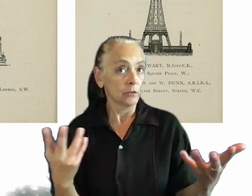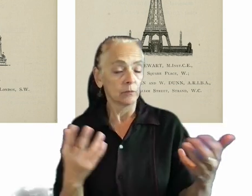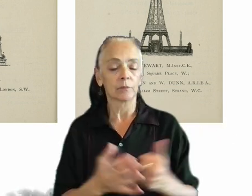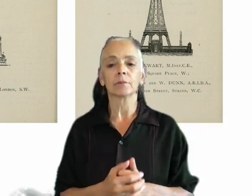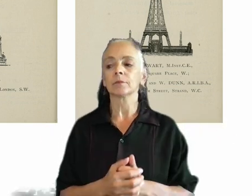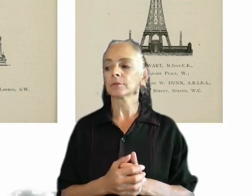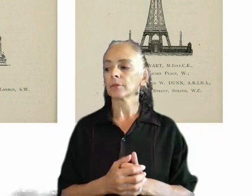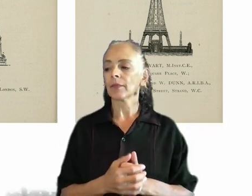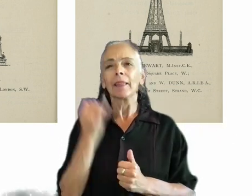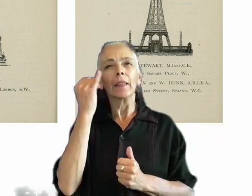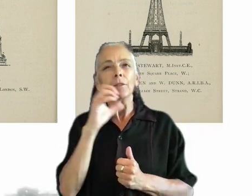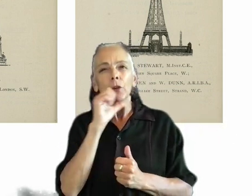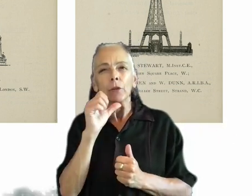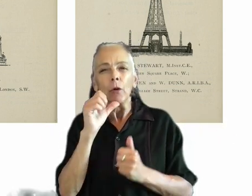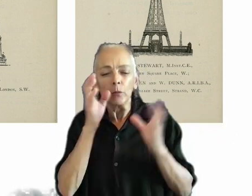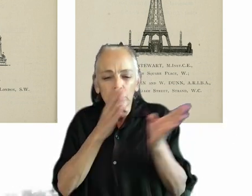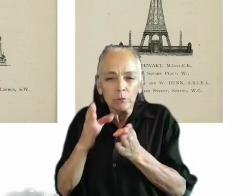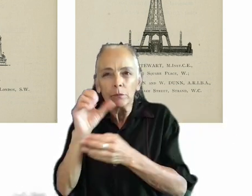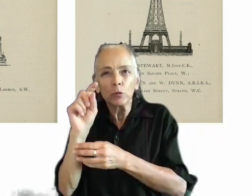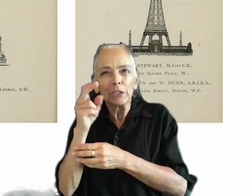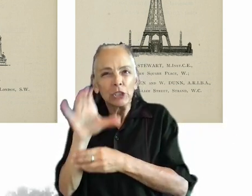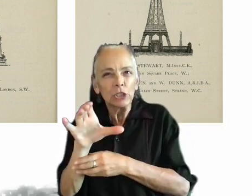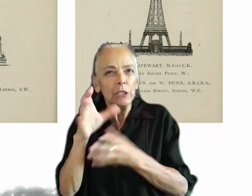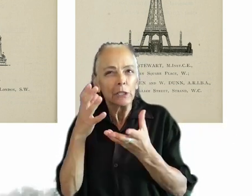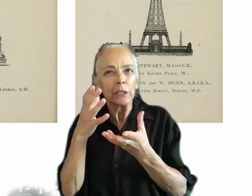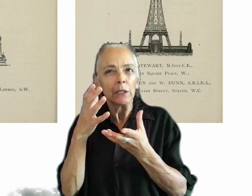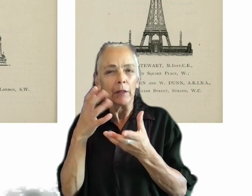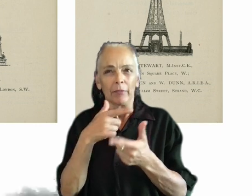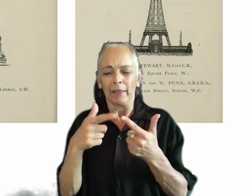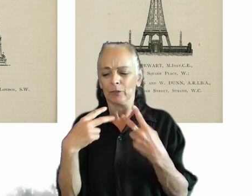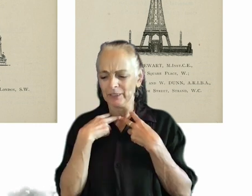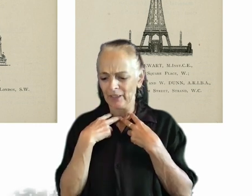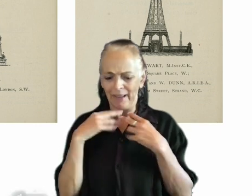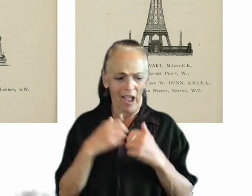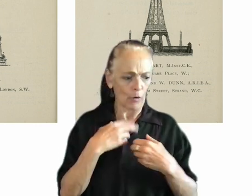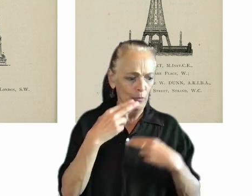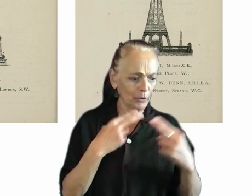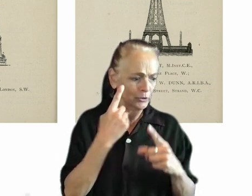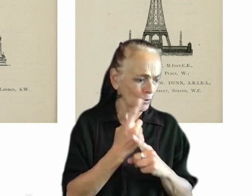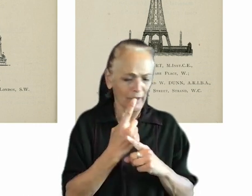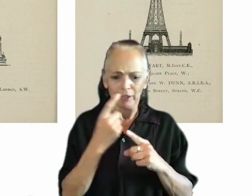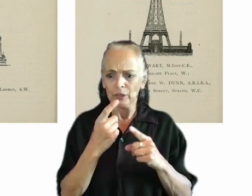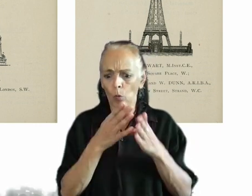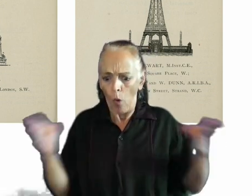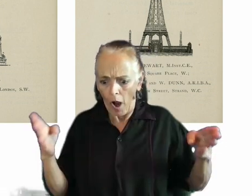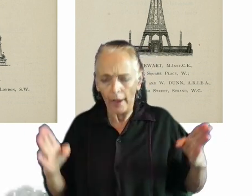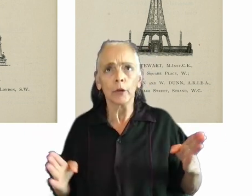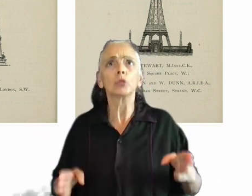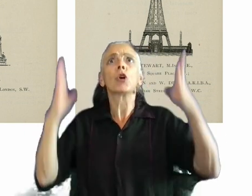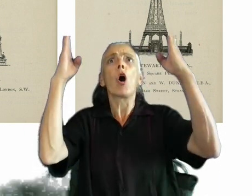without being strategic you get stuck in the how to build it right rut should it be tall wide should it have a flag on